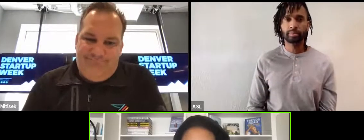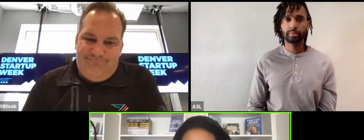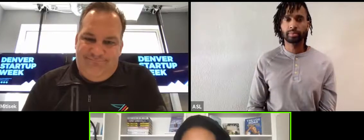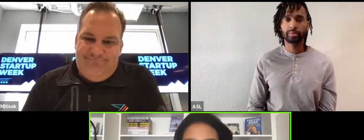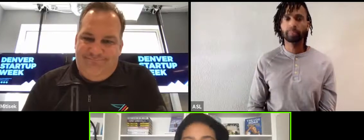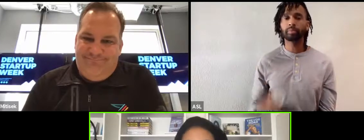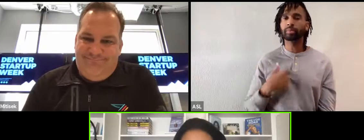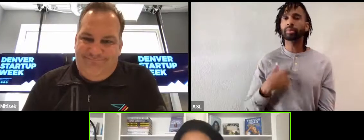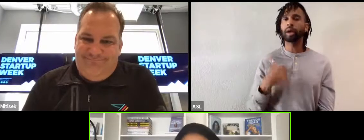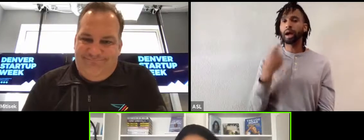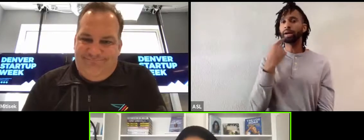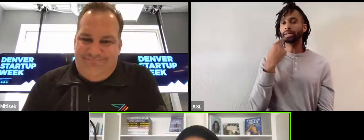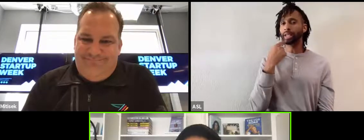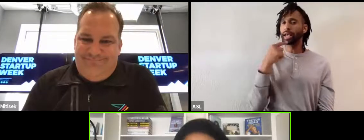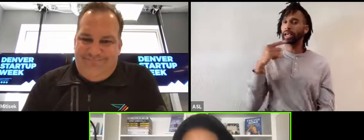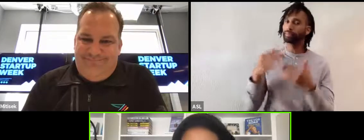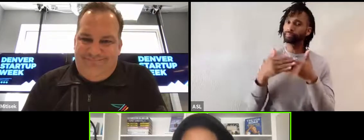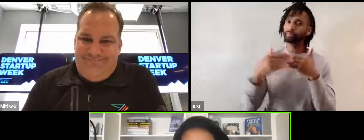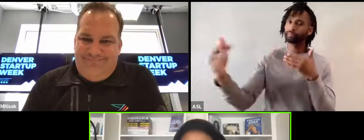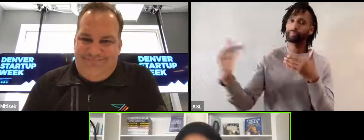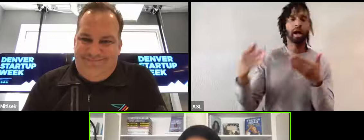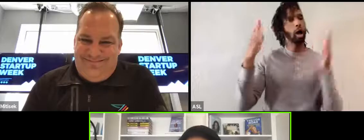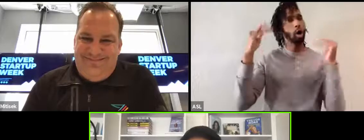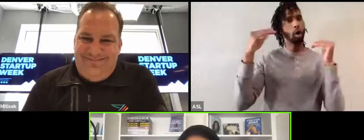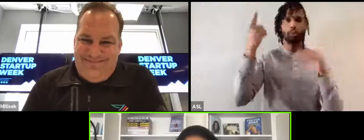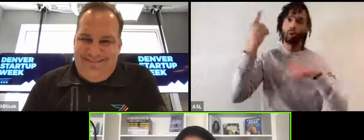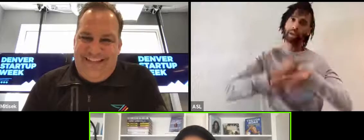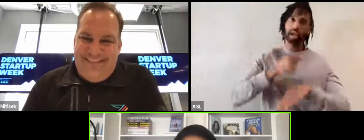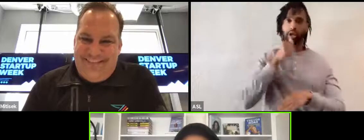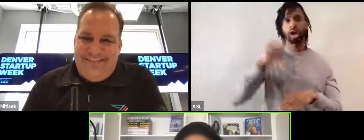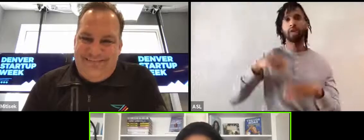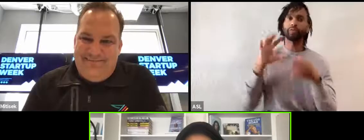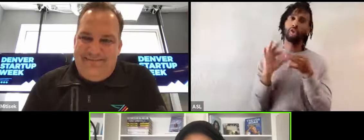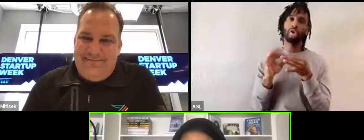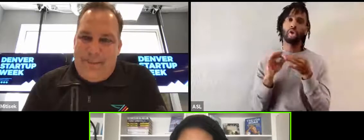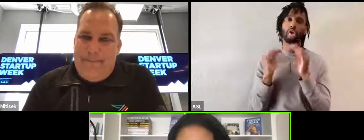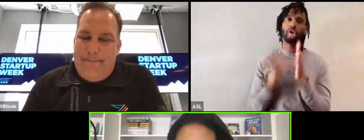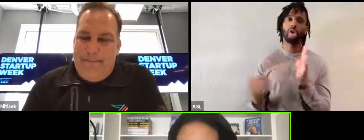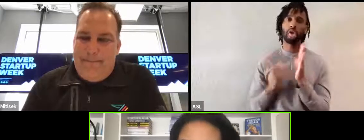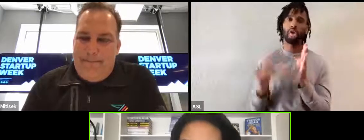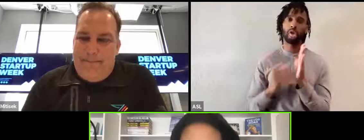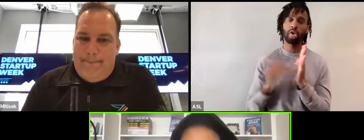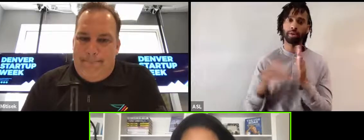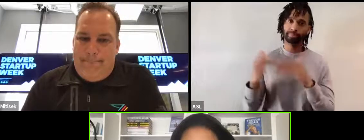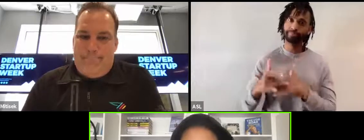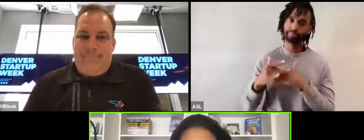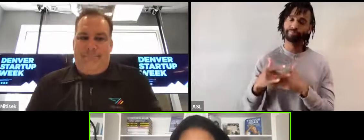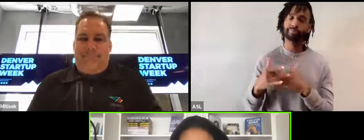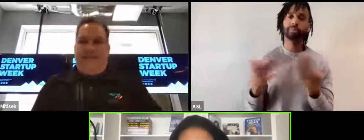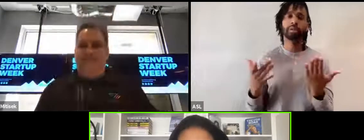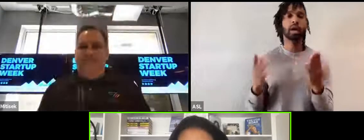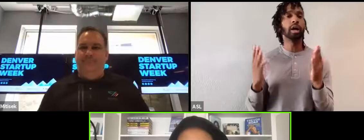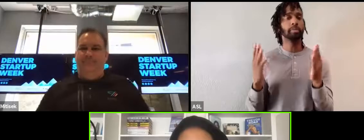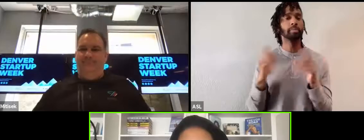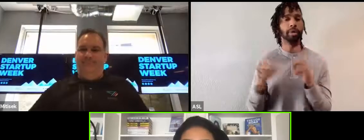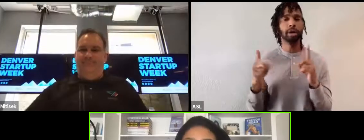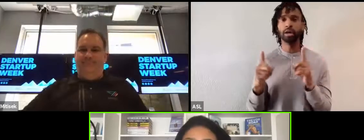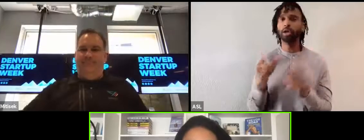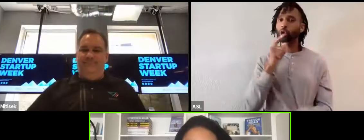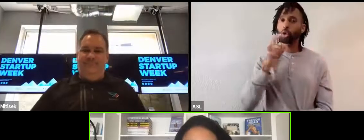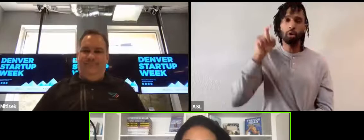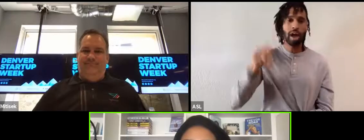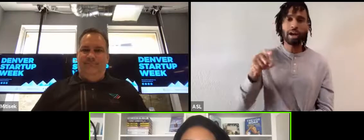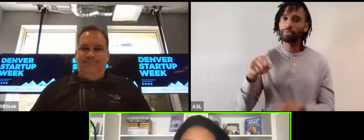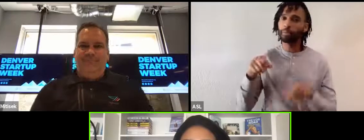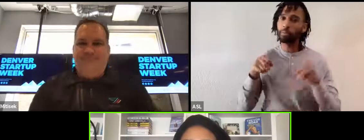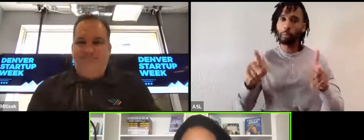I'll say it as long as I have to. I hope one day I don't have to say it, but as long as I need to, as long as people need to hear to feel this way, you do not need